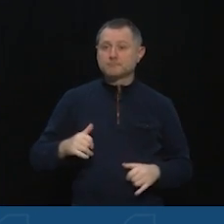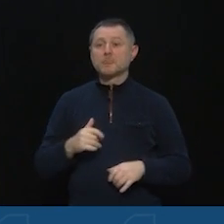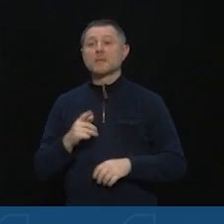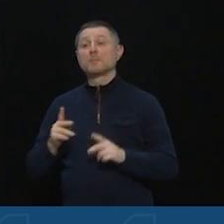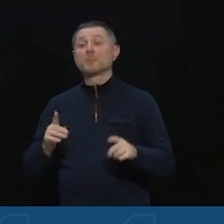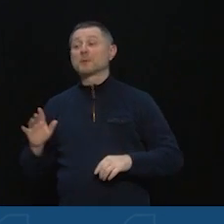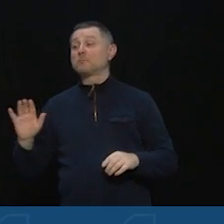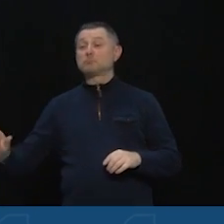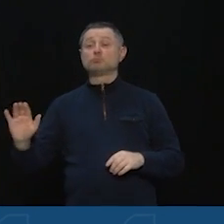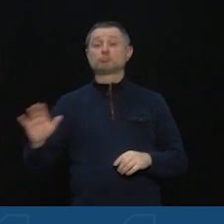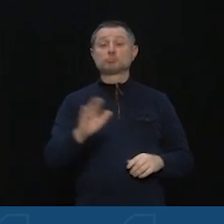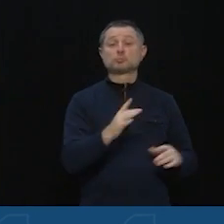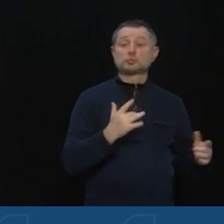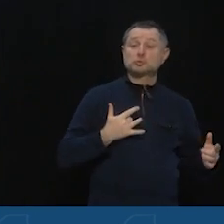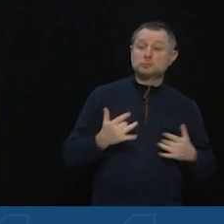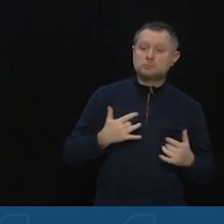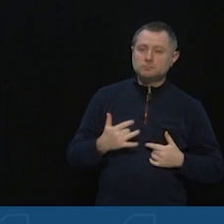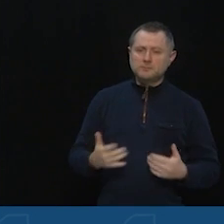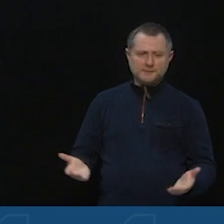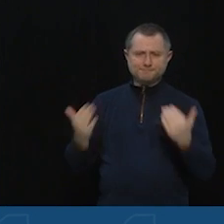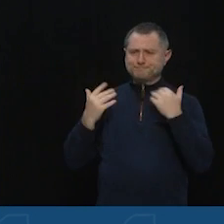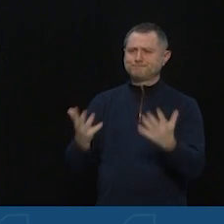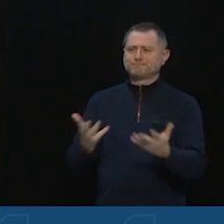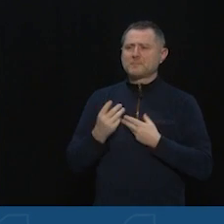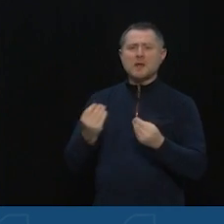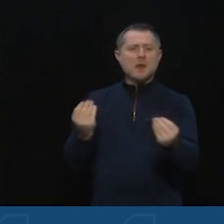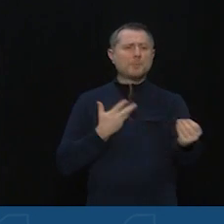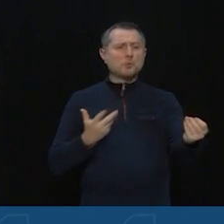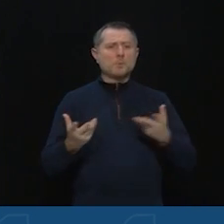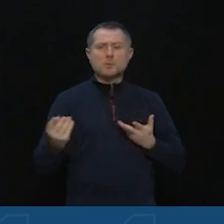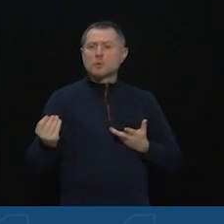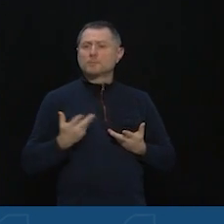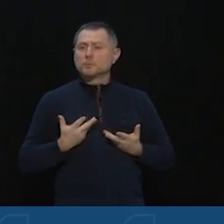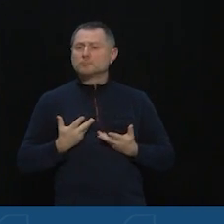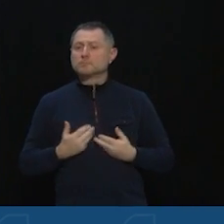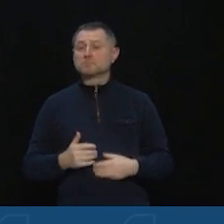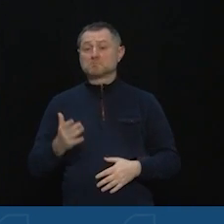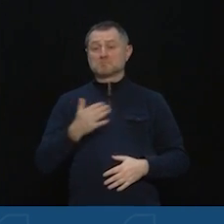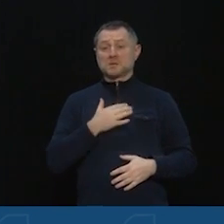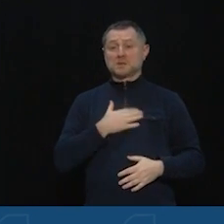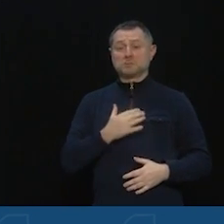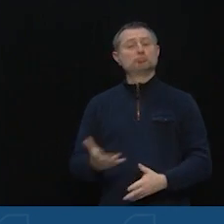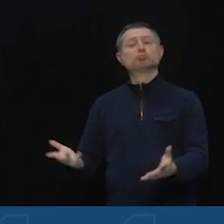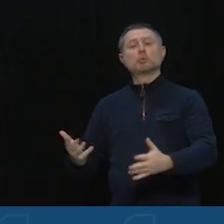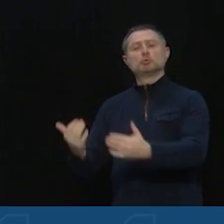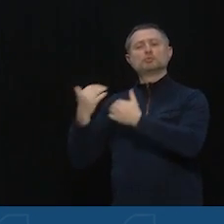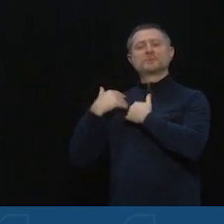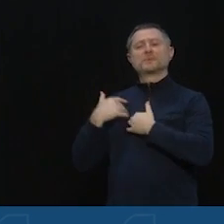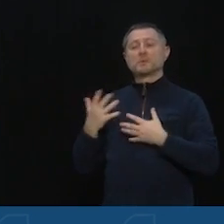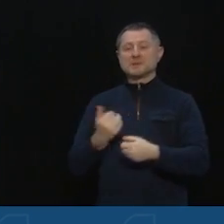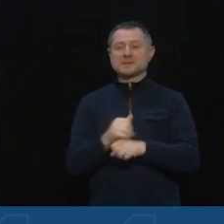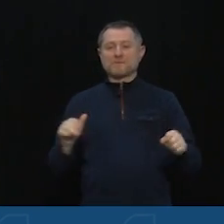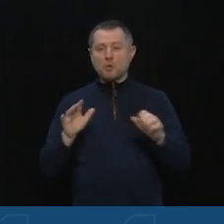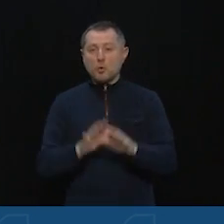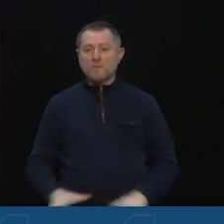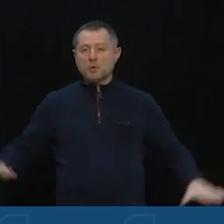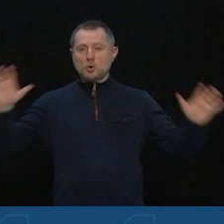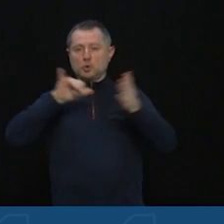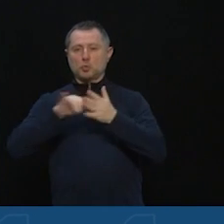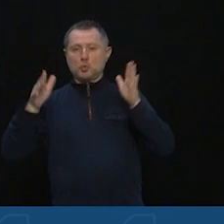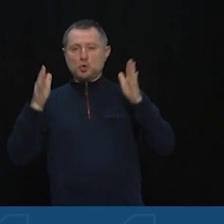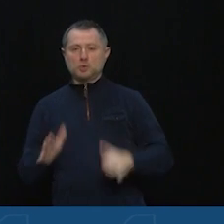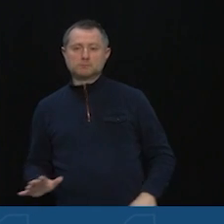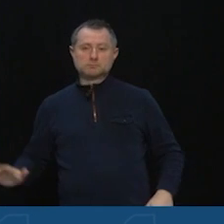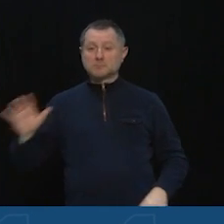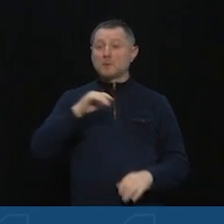concerns, and also knowing that I have also the safety of New Yorkers at stake, as well as protecting the rights of individuals who are accused